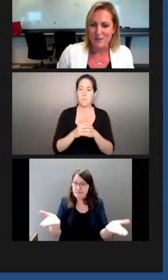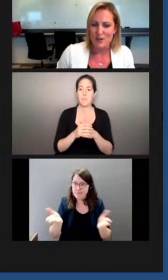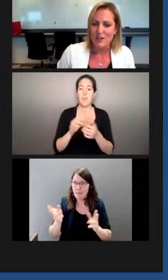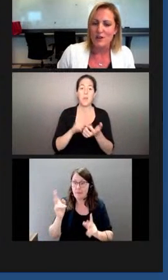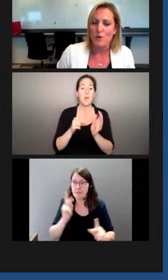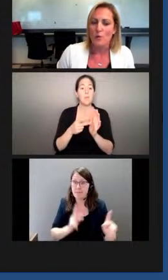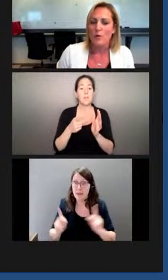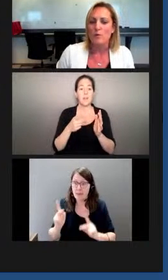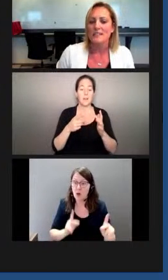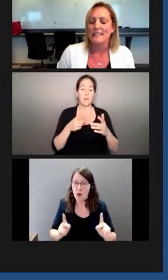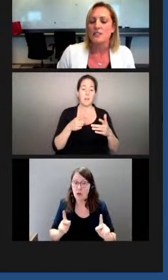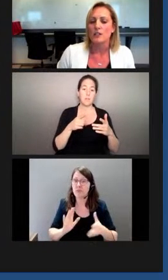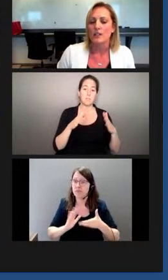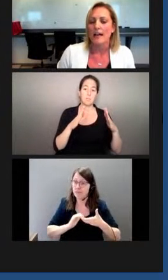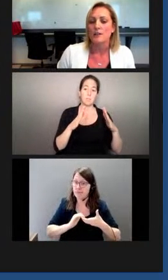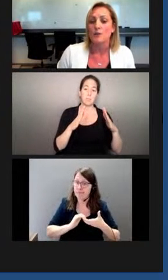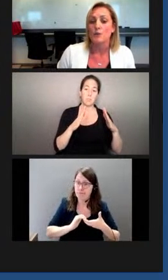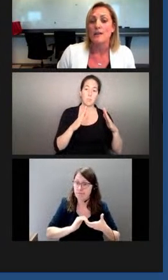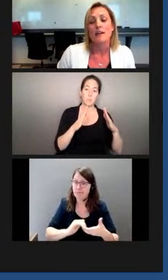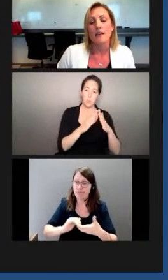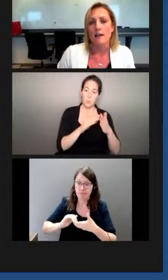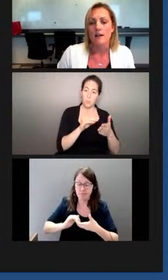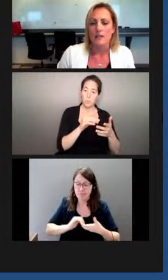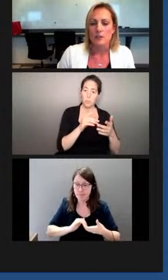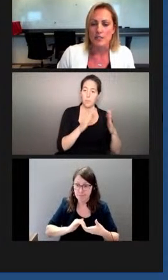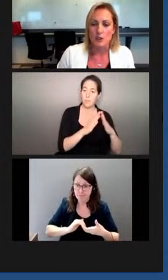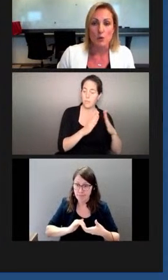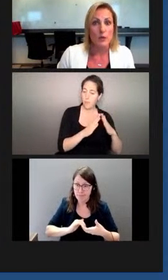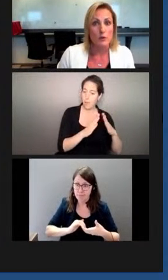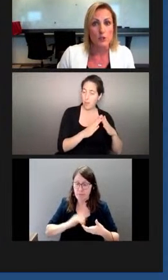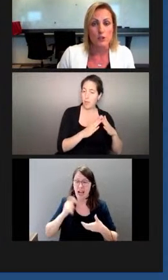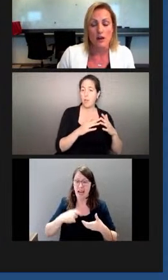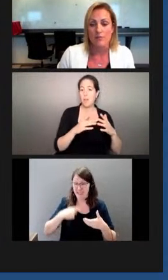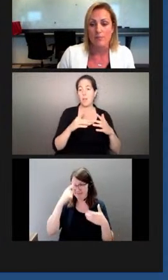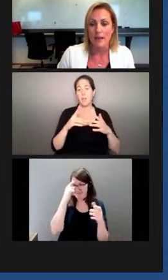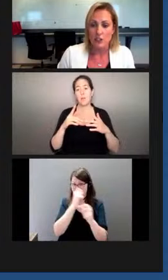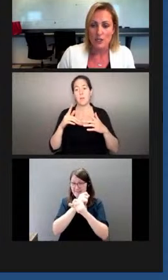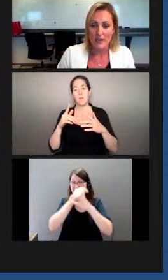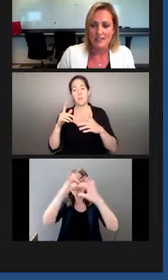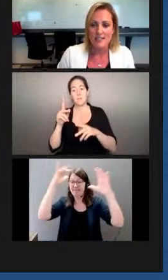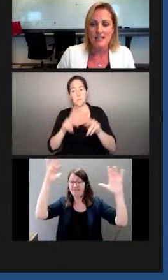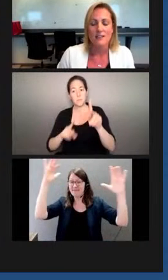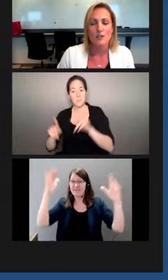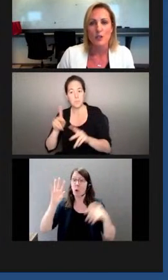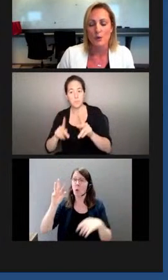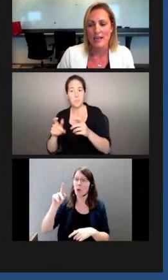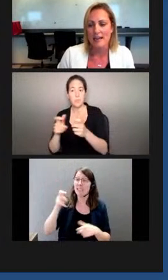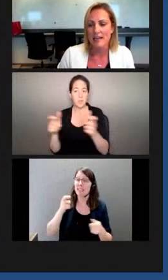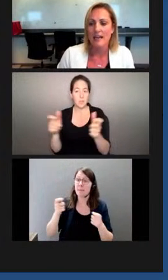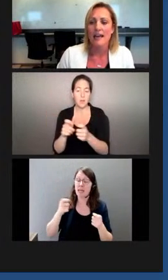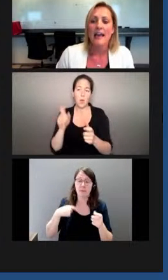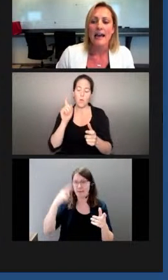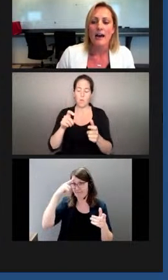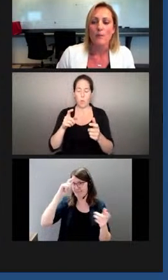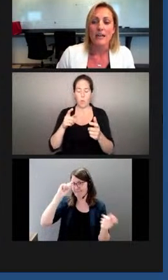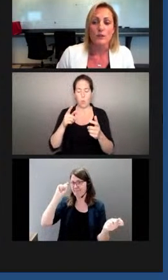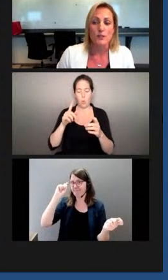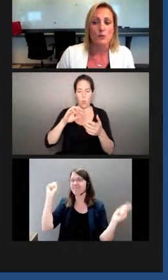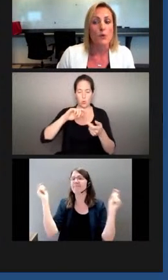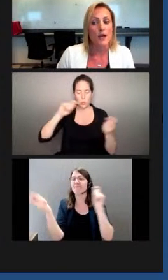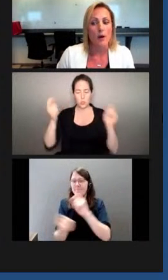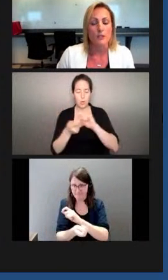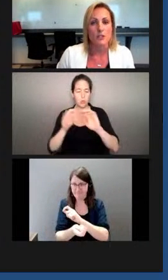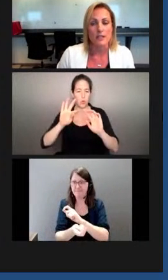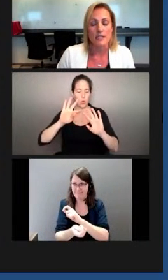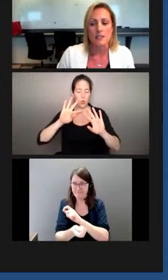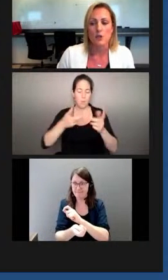collective community, we will need to look at rethinking the traditional approach of managing waste to creating and also